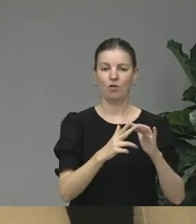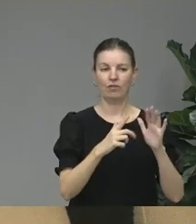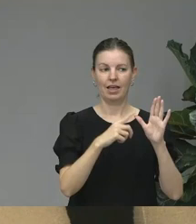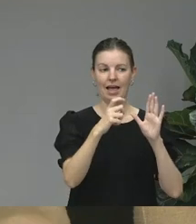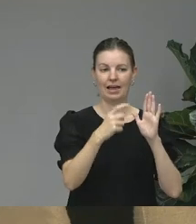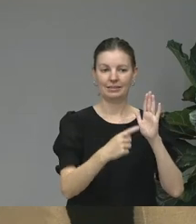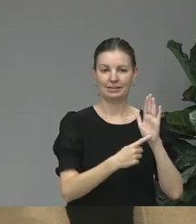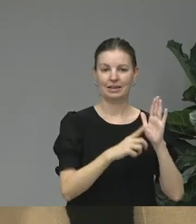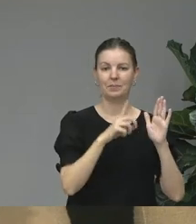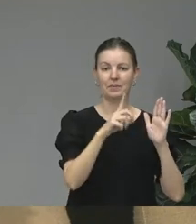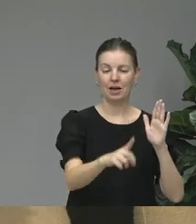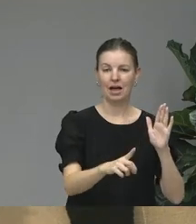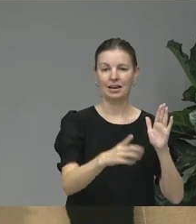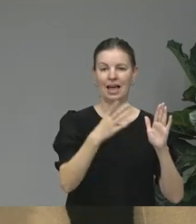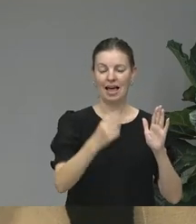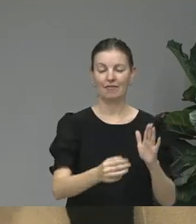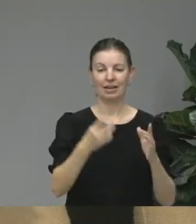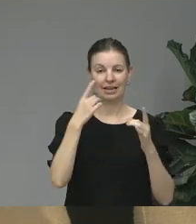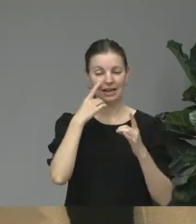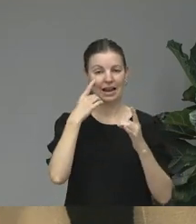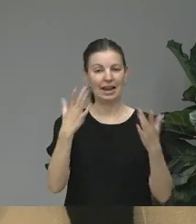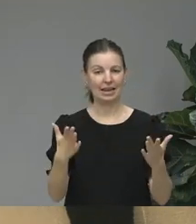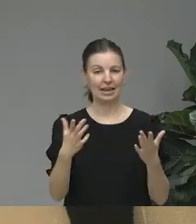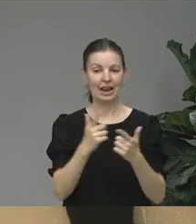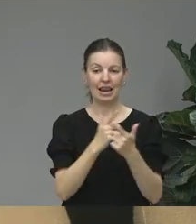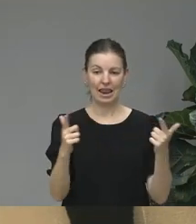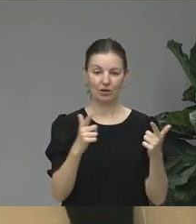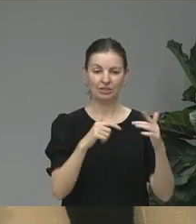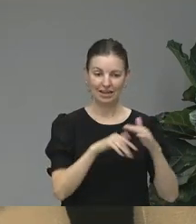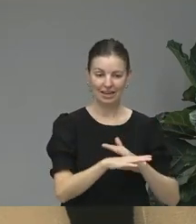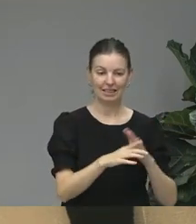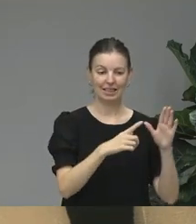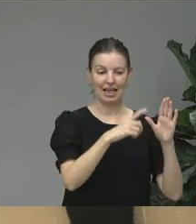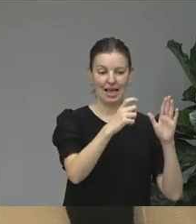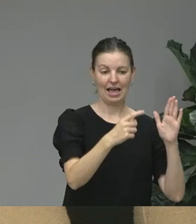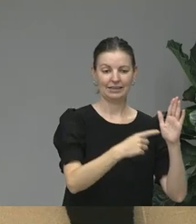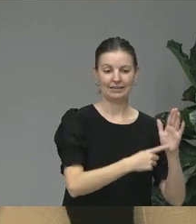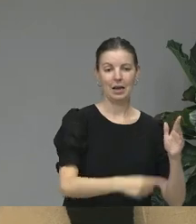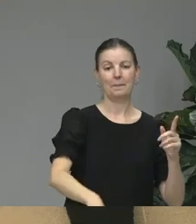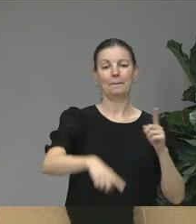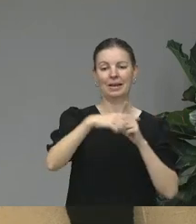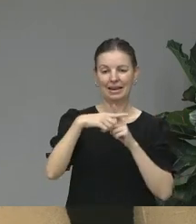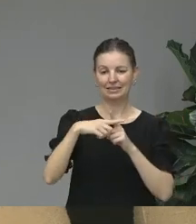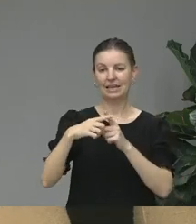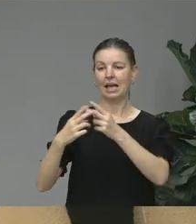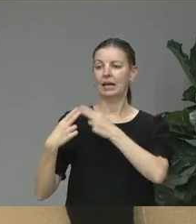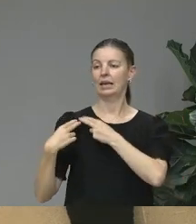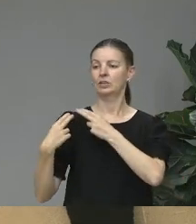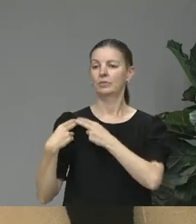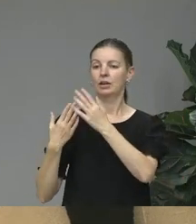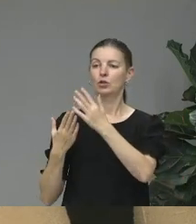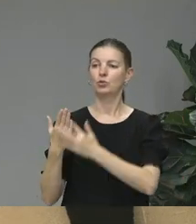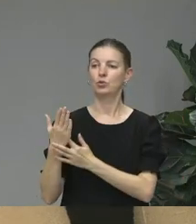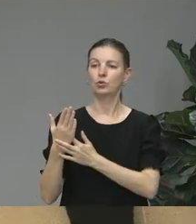complementing some clear language in the Act with the accountability through the